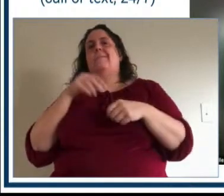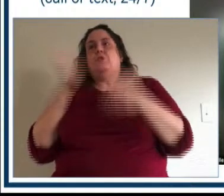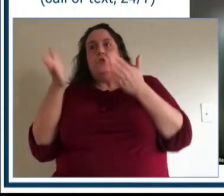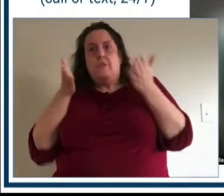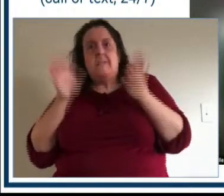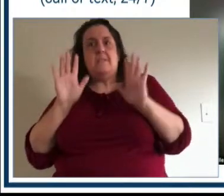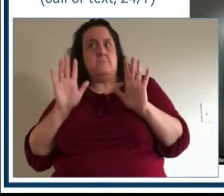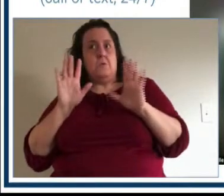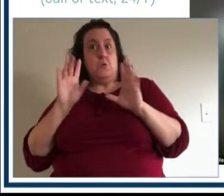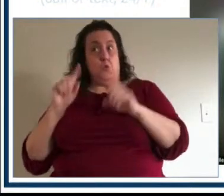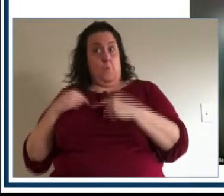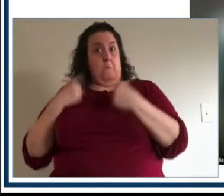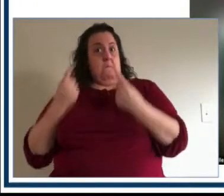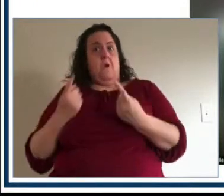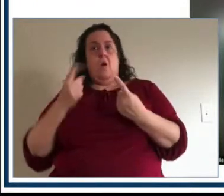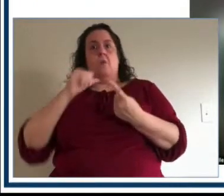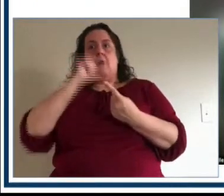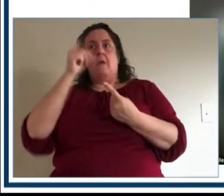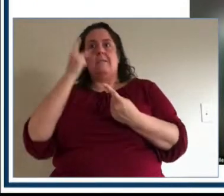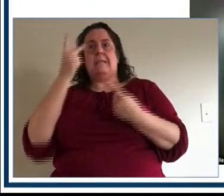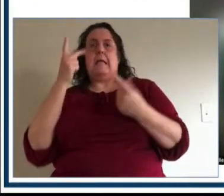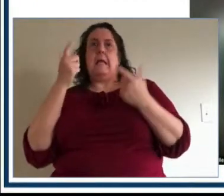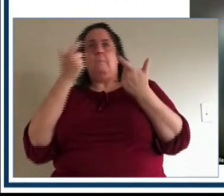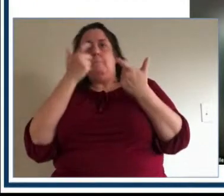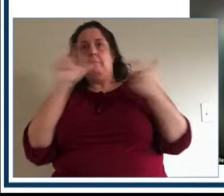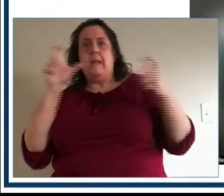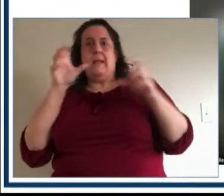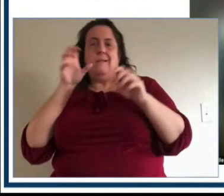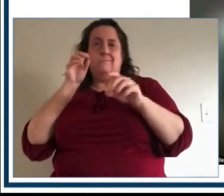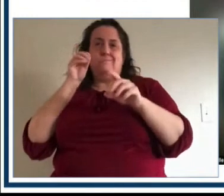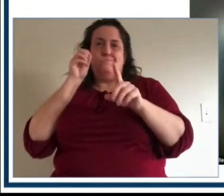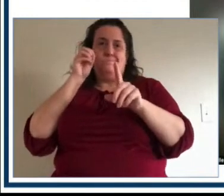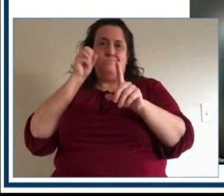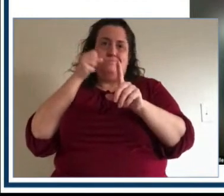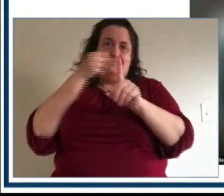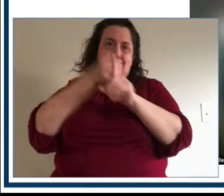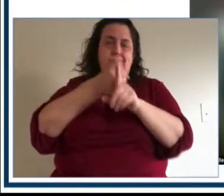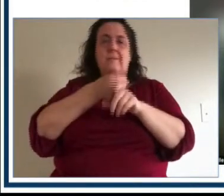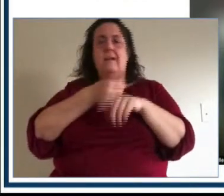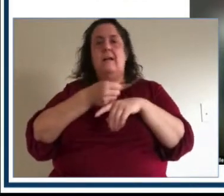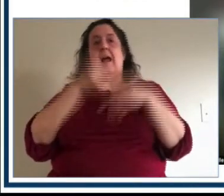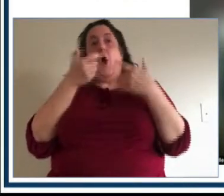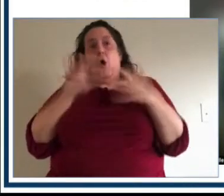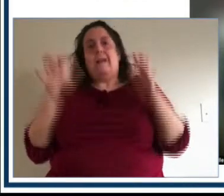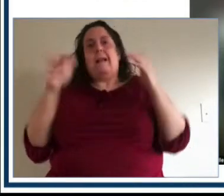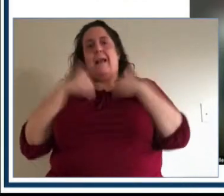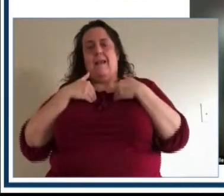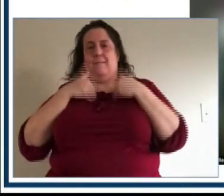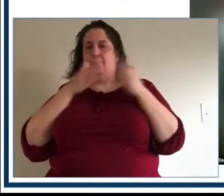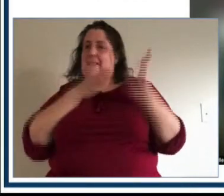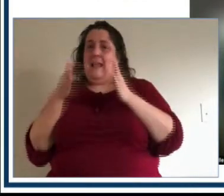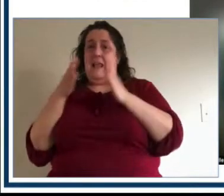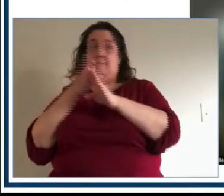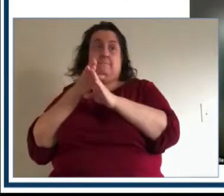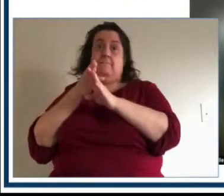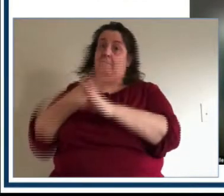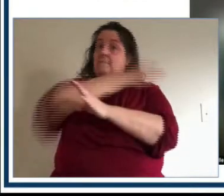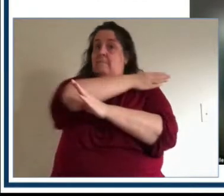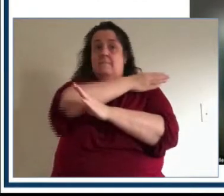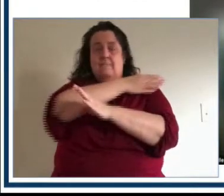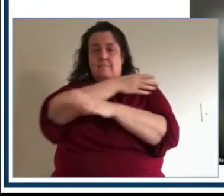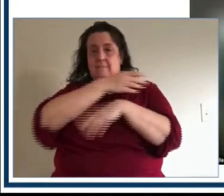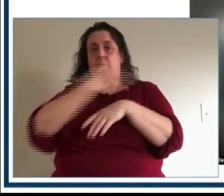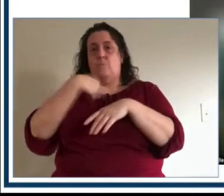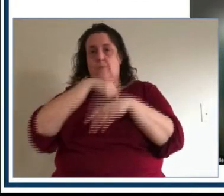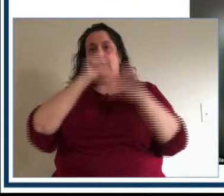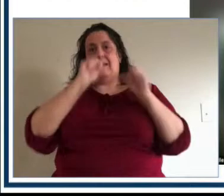haven't really seen a lot. There are pre-existing plans that were in place since the beginning of the pandemic that are easily scaled